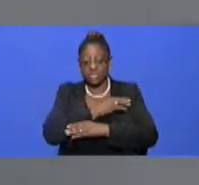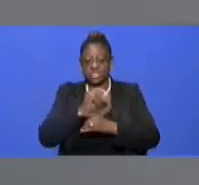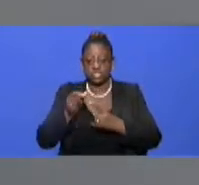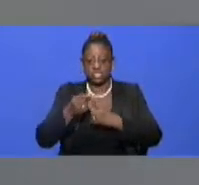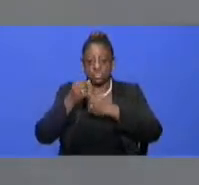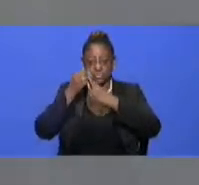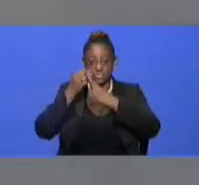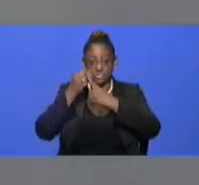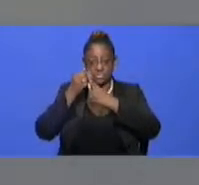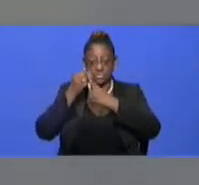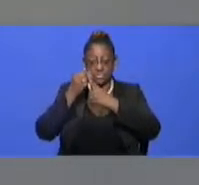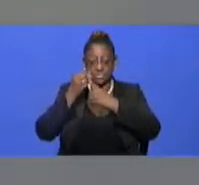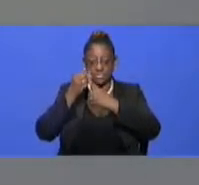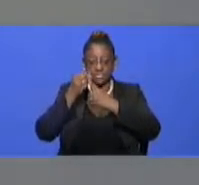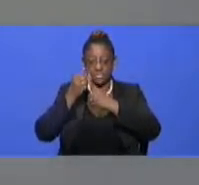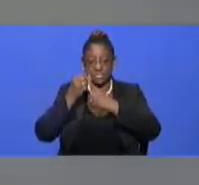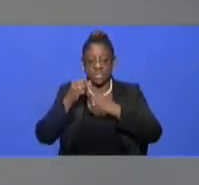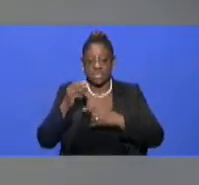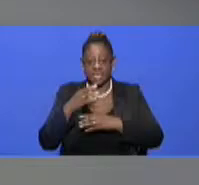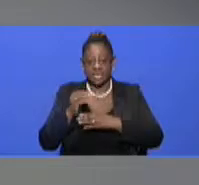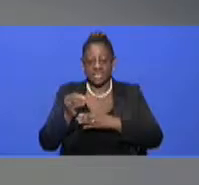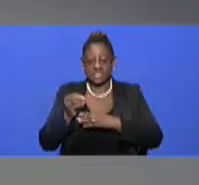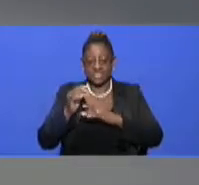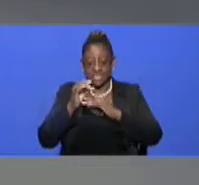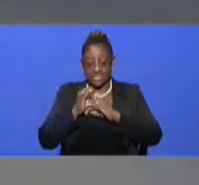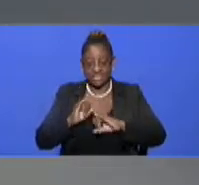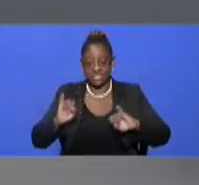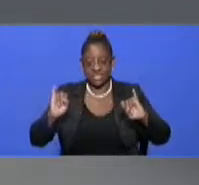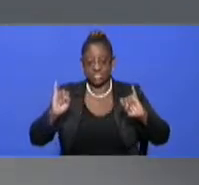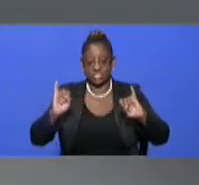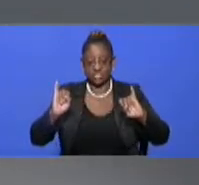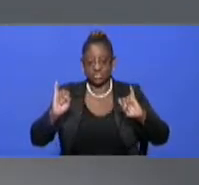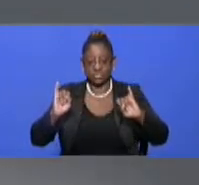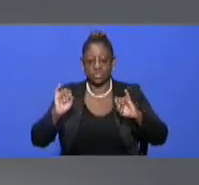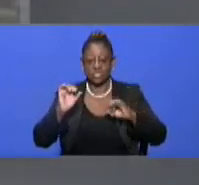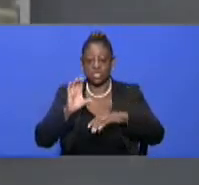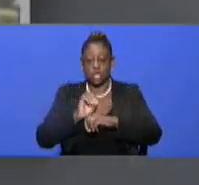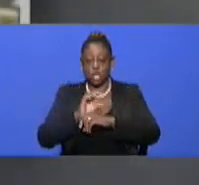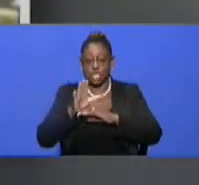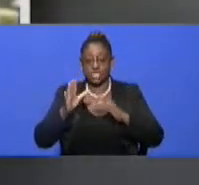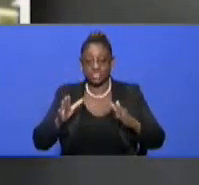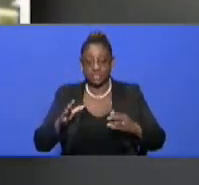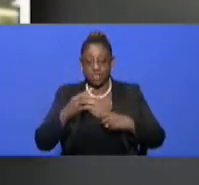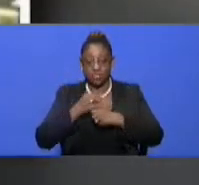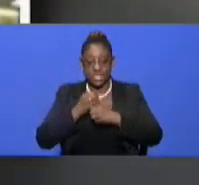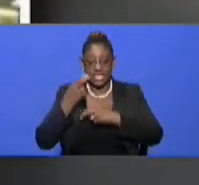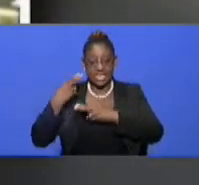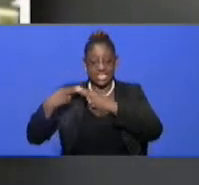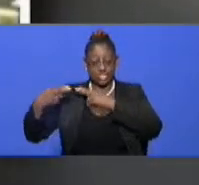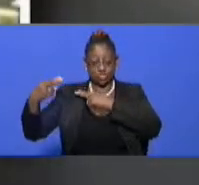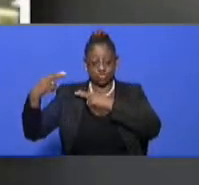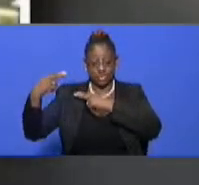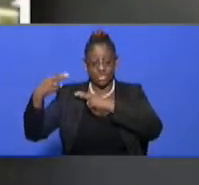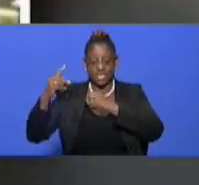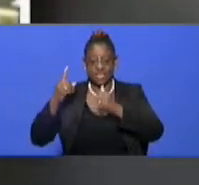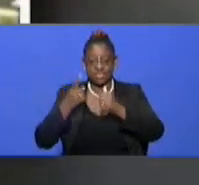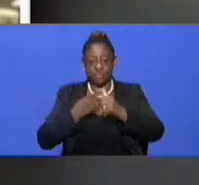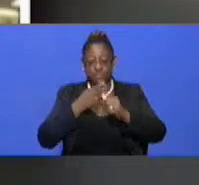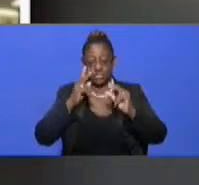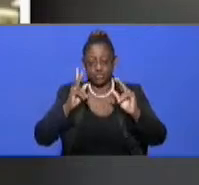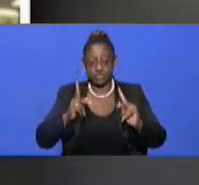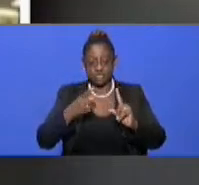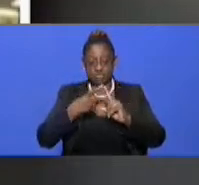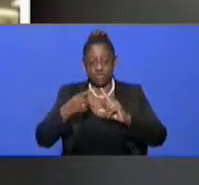elected to the International Organization of Standardization's Council, making history as the first person